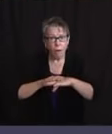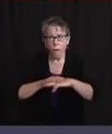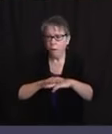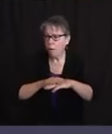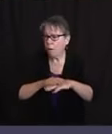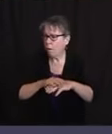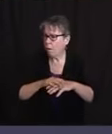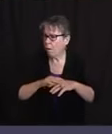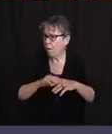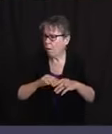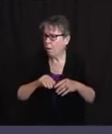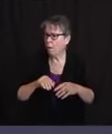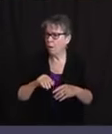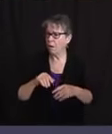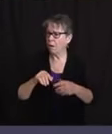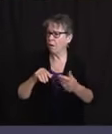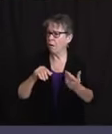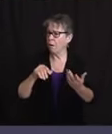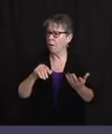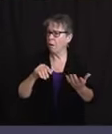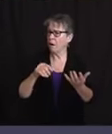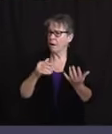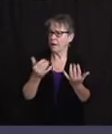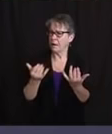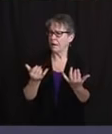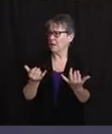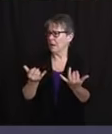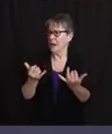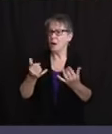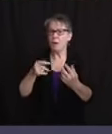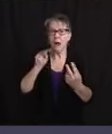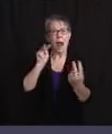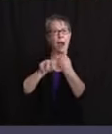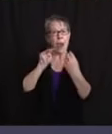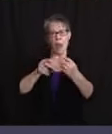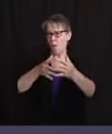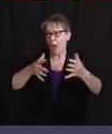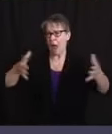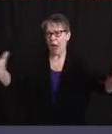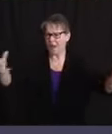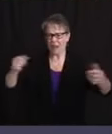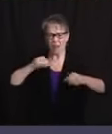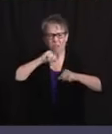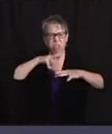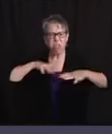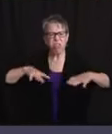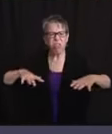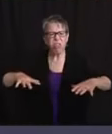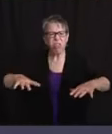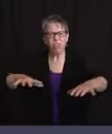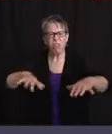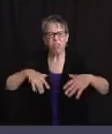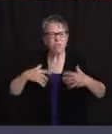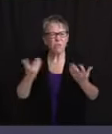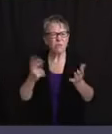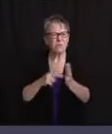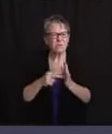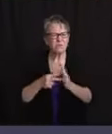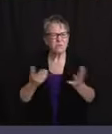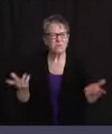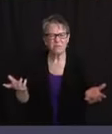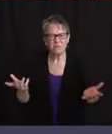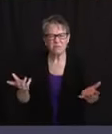Maybe I'm mistaken. I thought yesterday you said that there would be guidance issued today on graduations. And on Monmouth